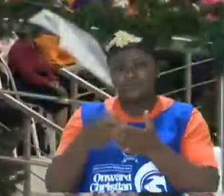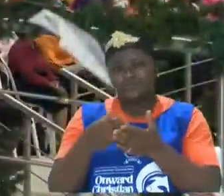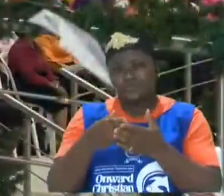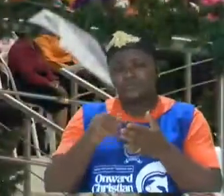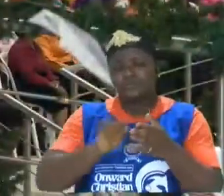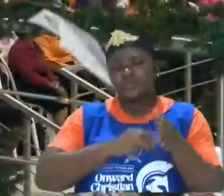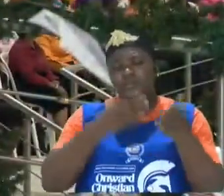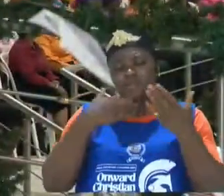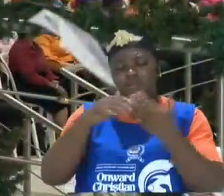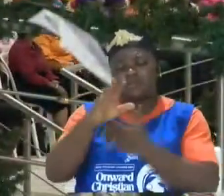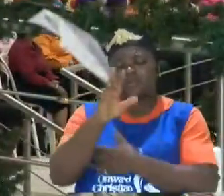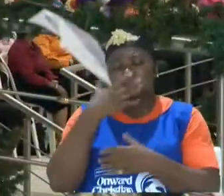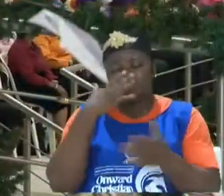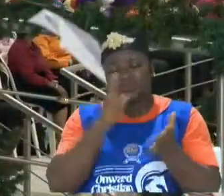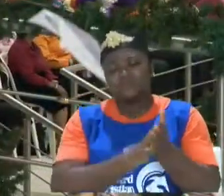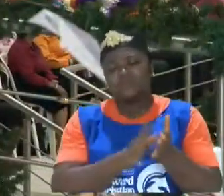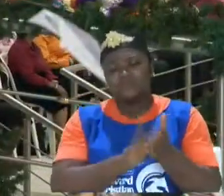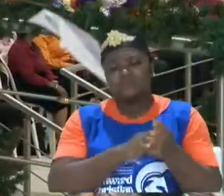Praise the Lord.